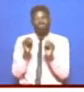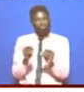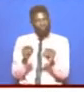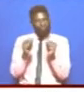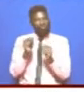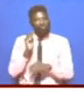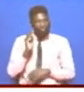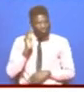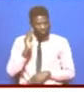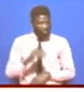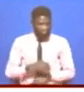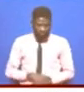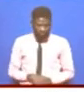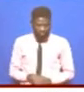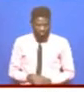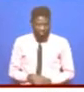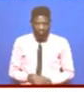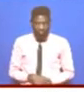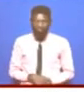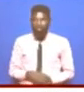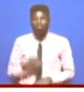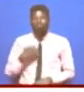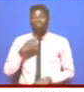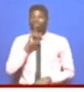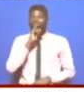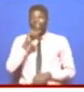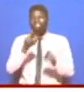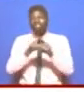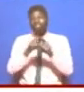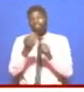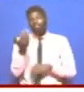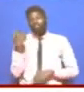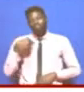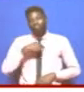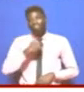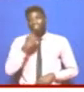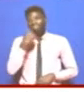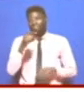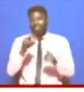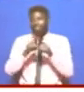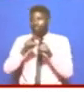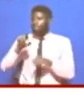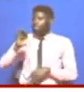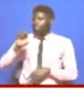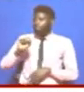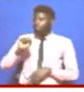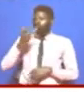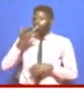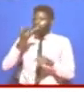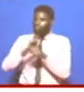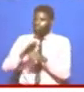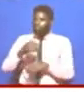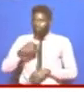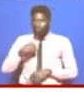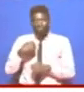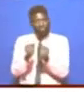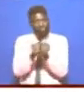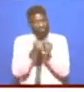right? And I'm certain, like we said, and the way the minister has promised me, now working together with Kenyatta